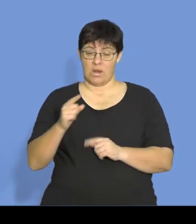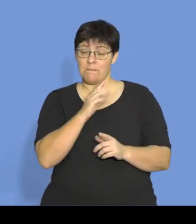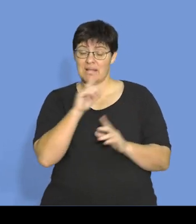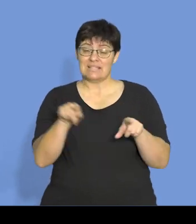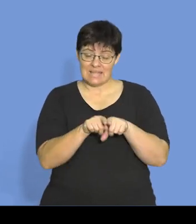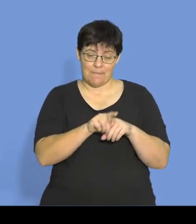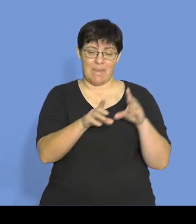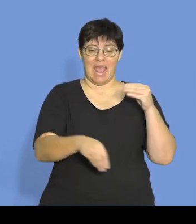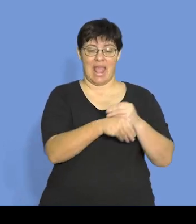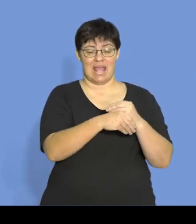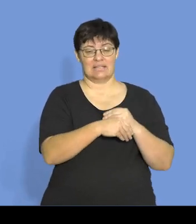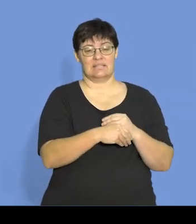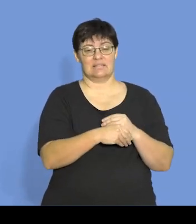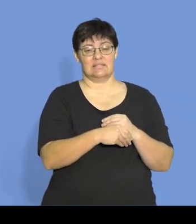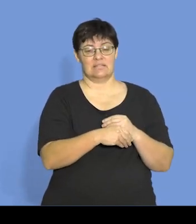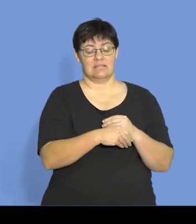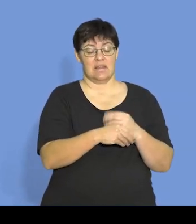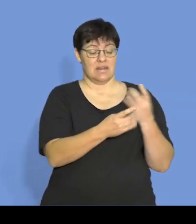I have here.